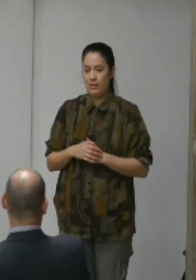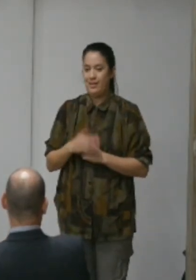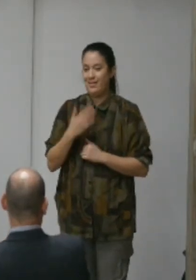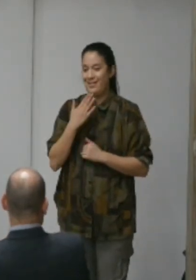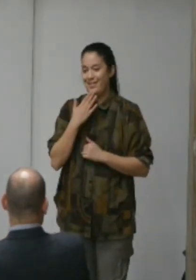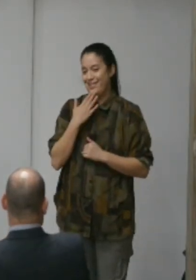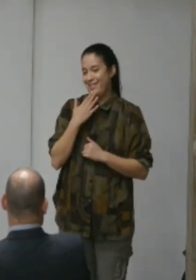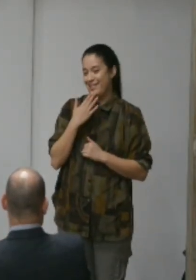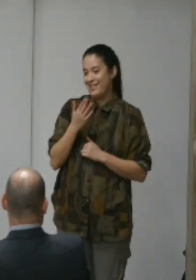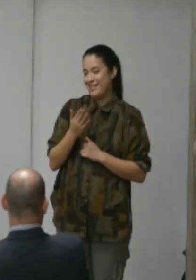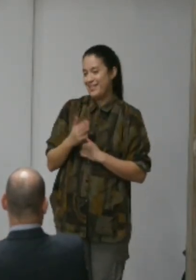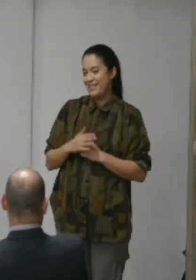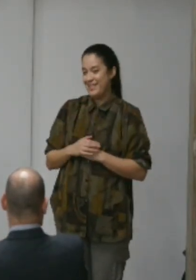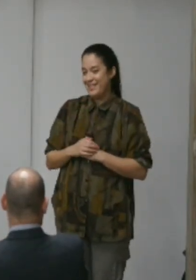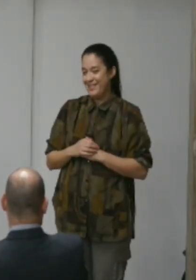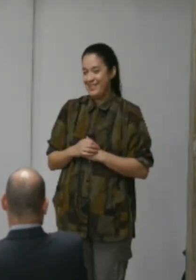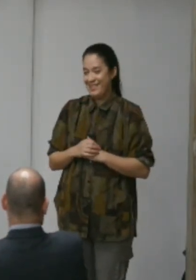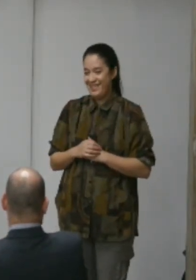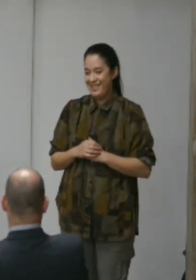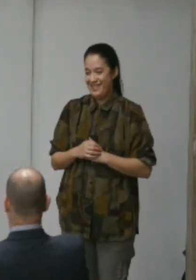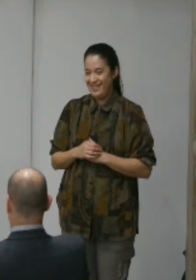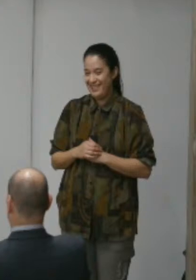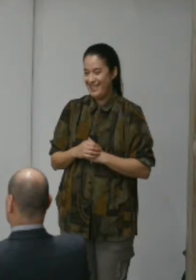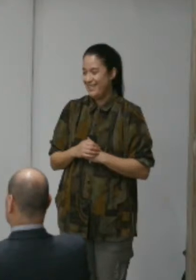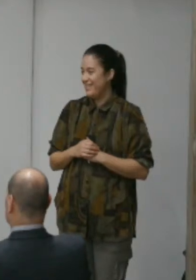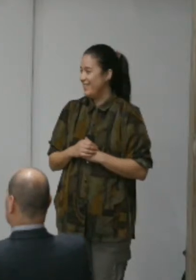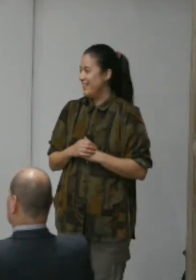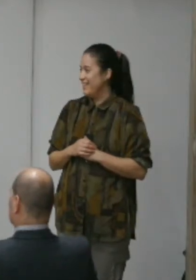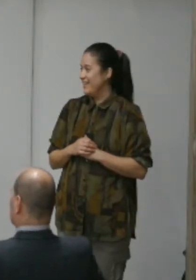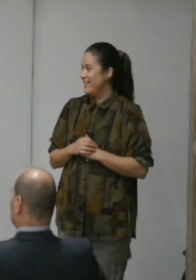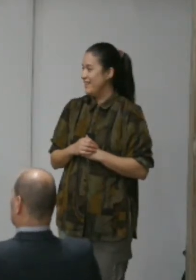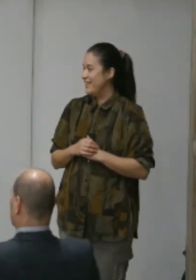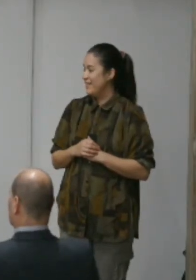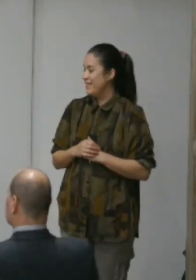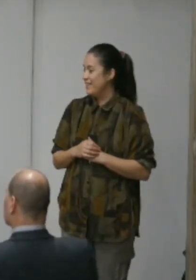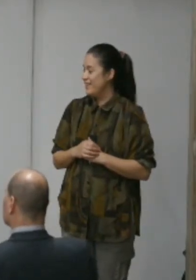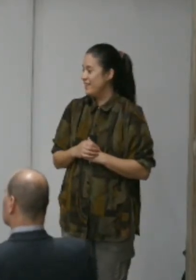Maybe, yeah, okay, I can do this, Mike.